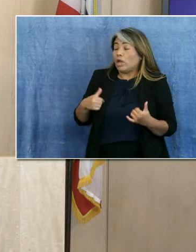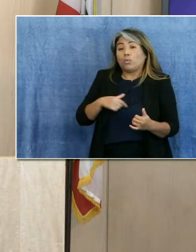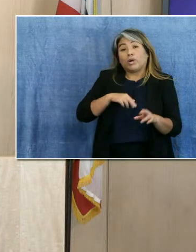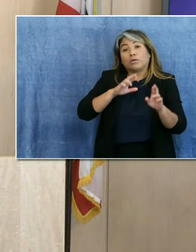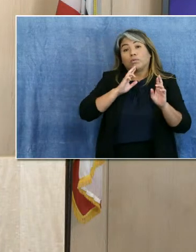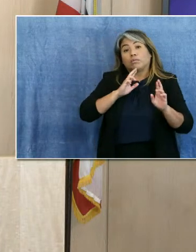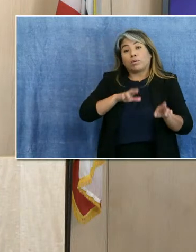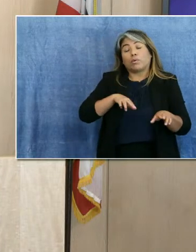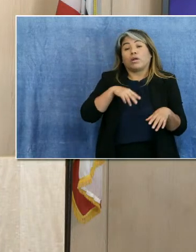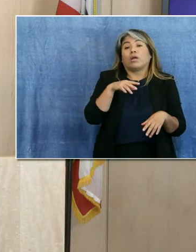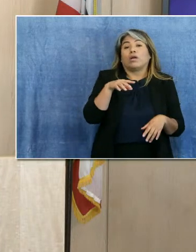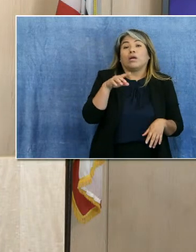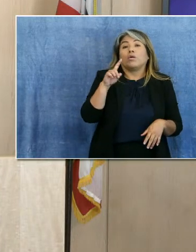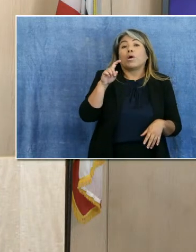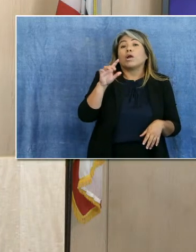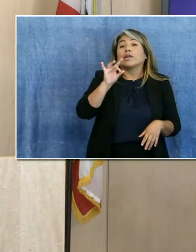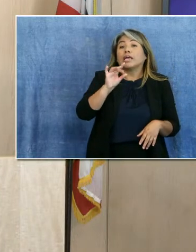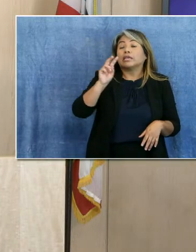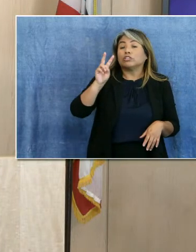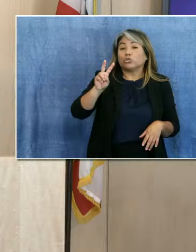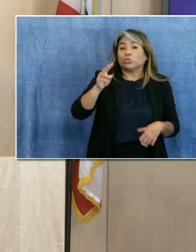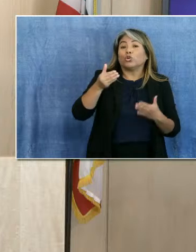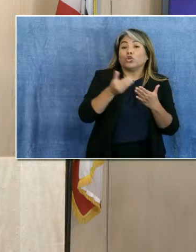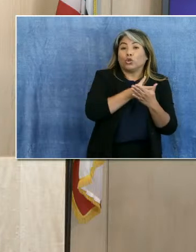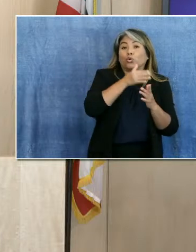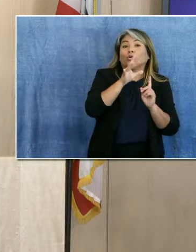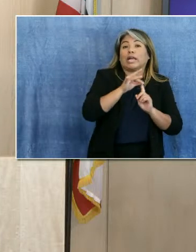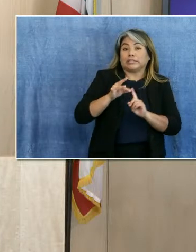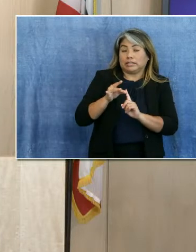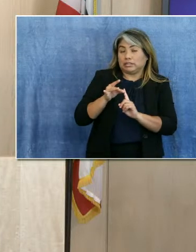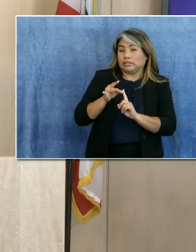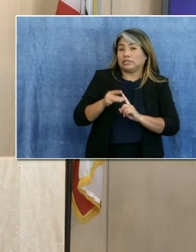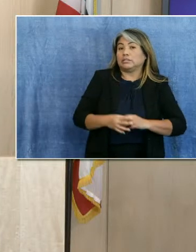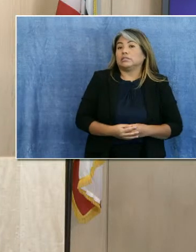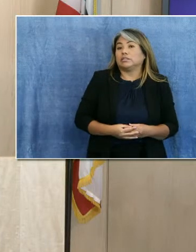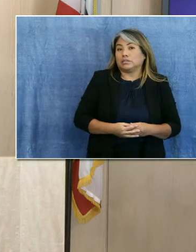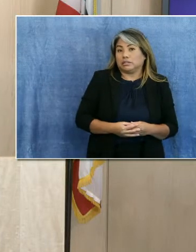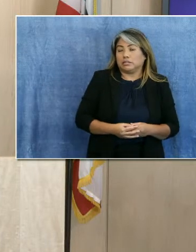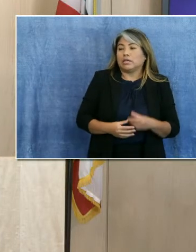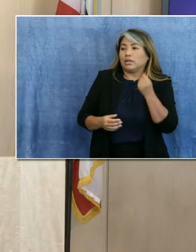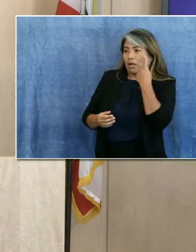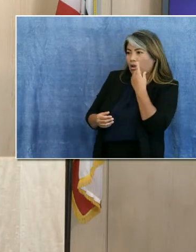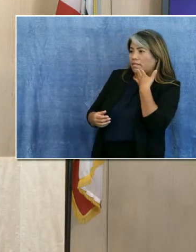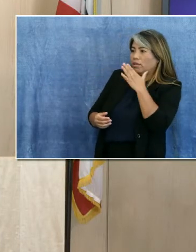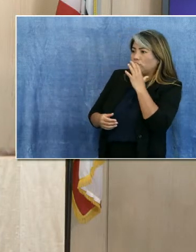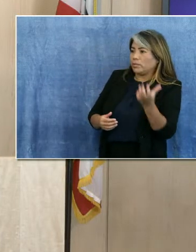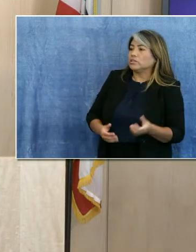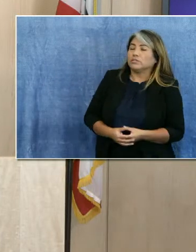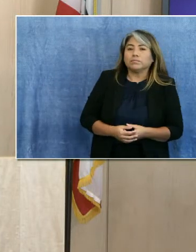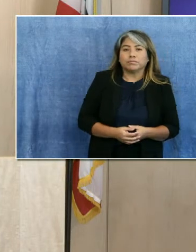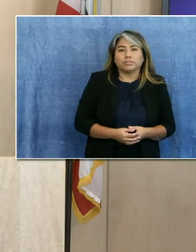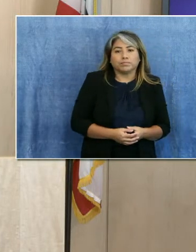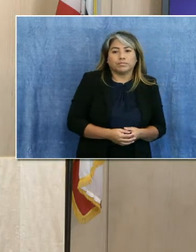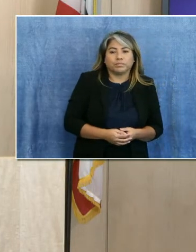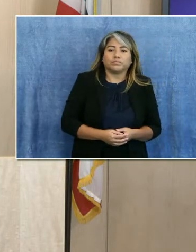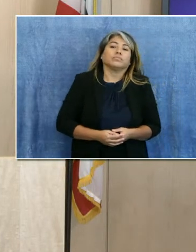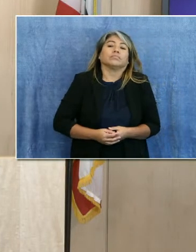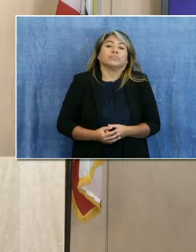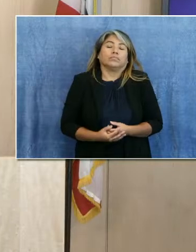reported 182 new cases. Got it. Thank you so much. Mm-hmm.